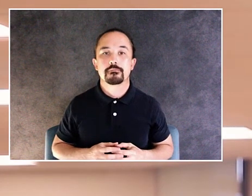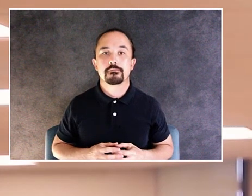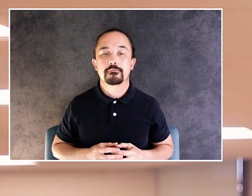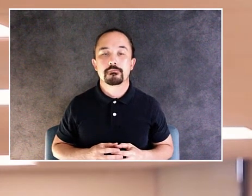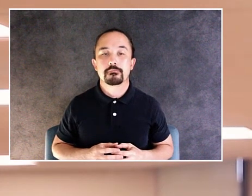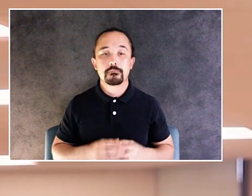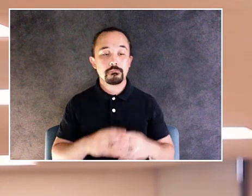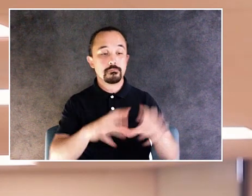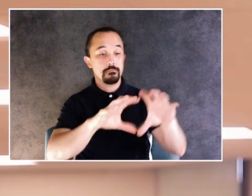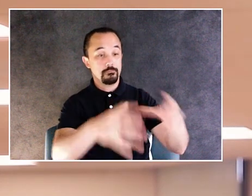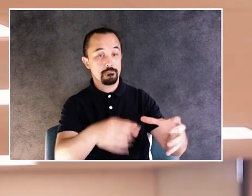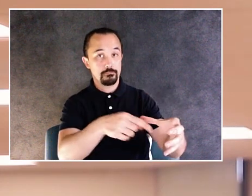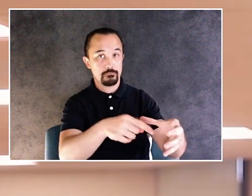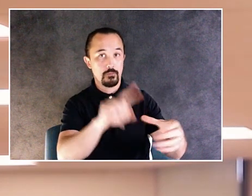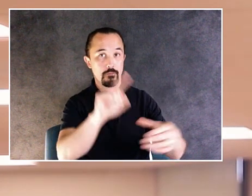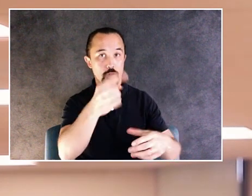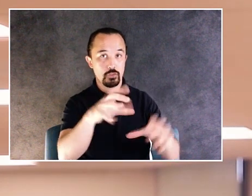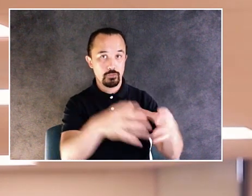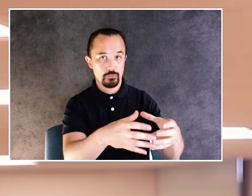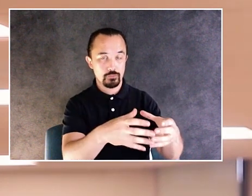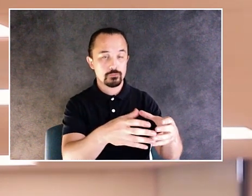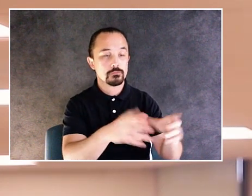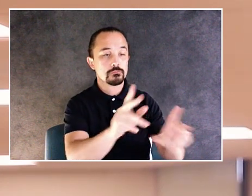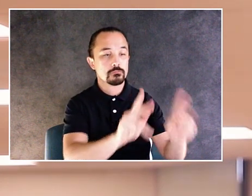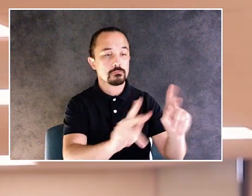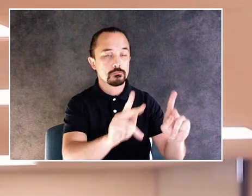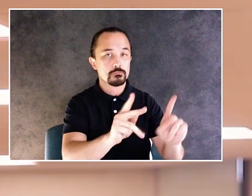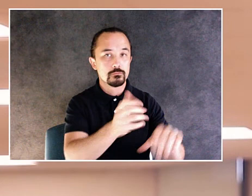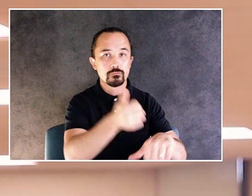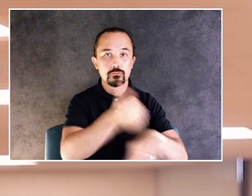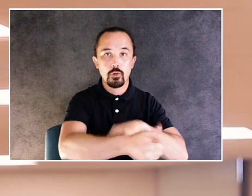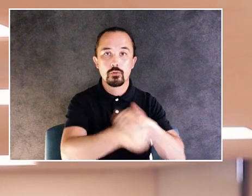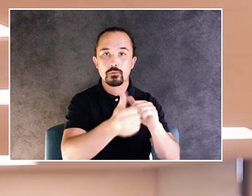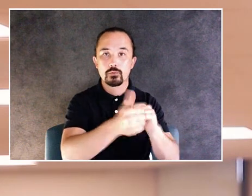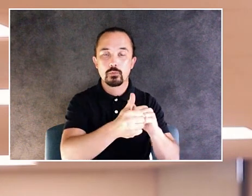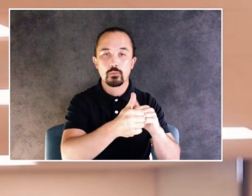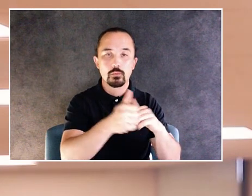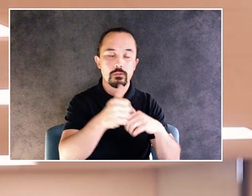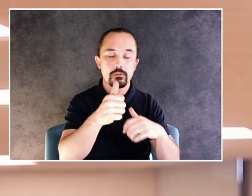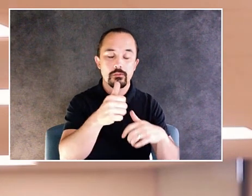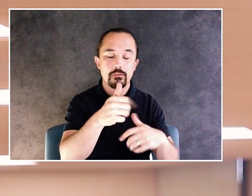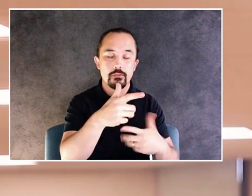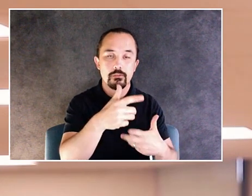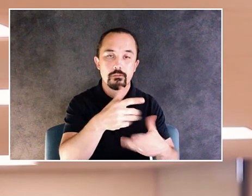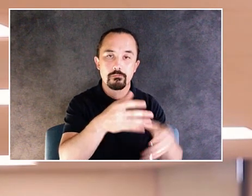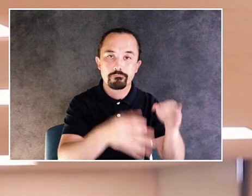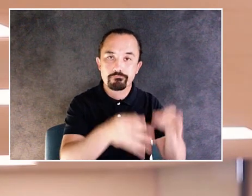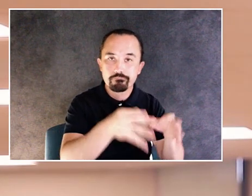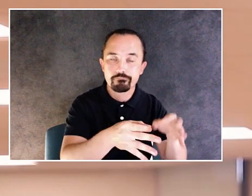The first population is individuals charged with an offense in Riverside County who would